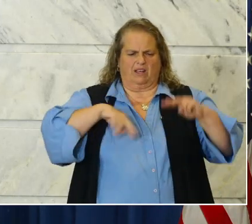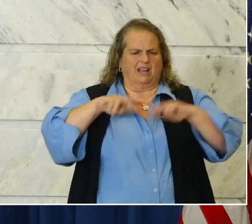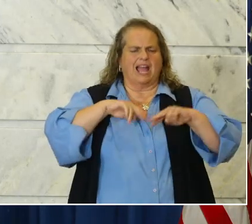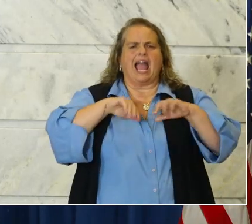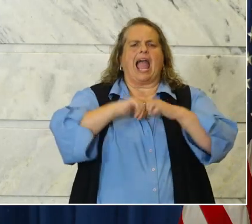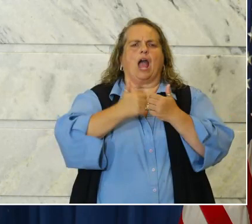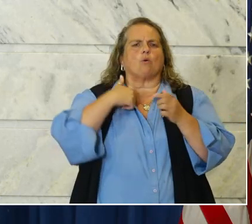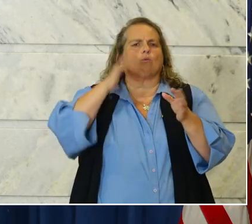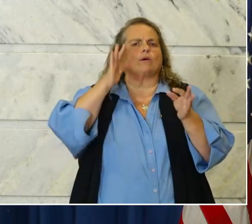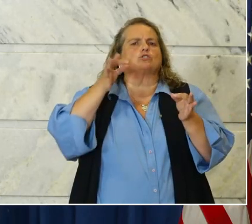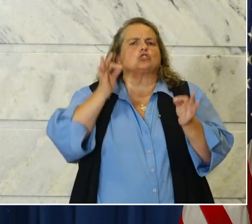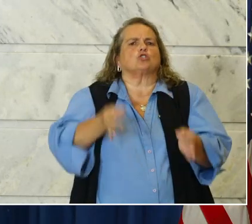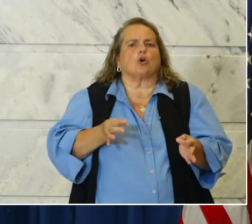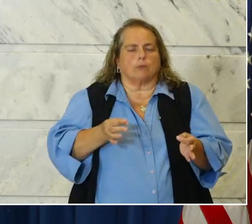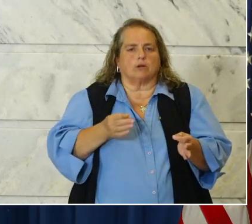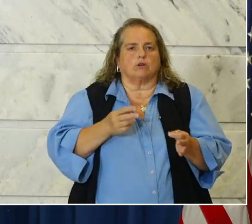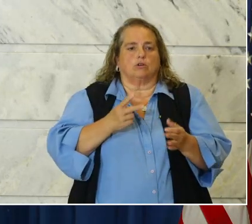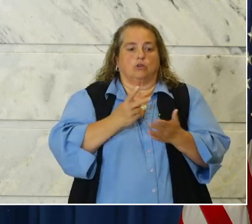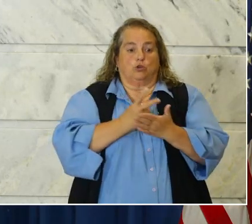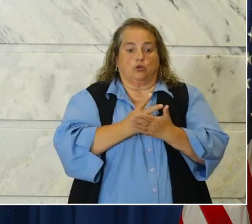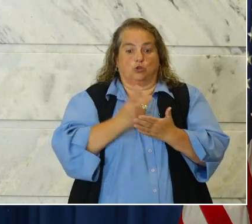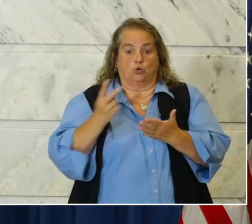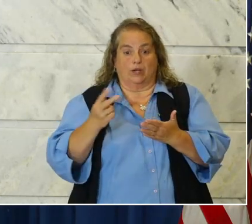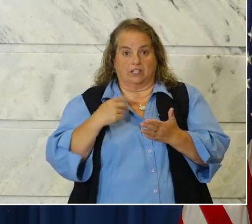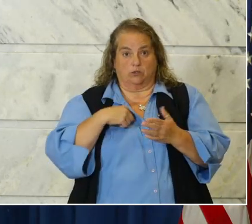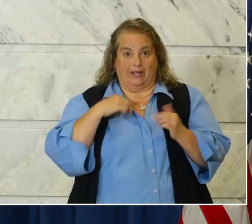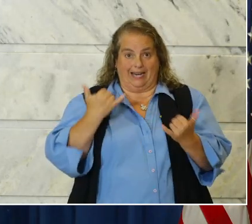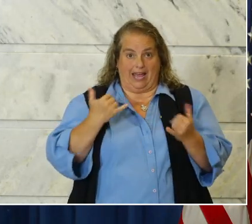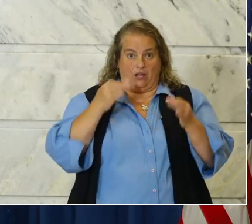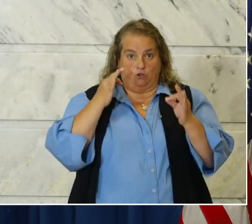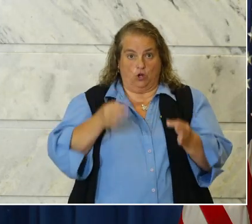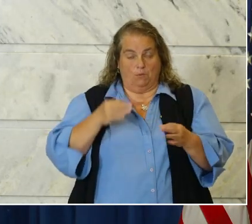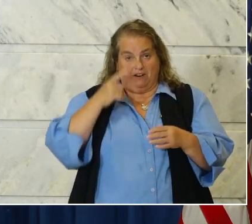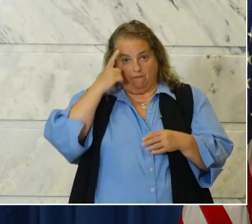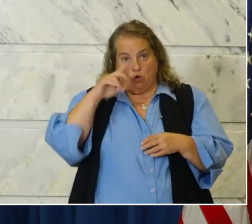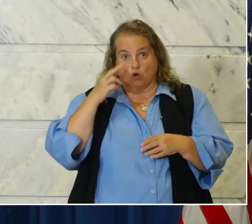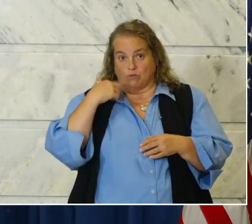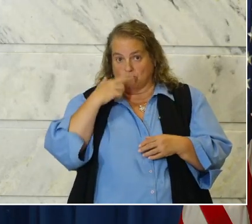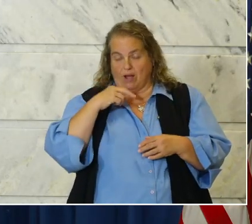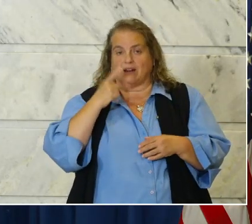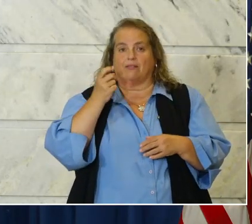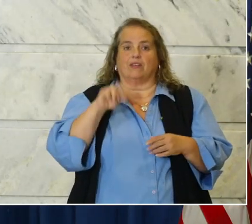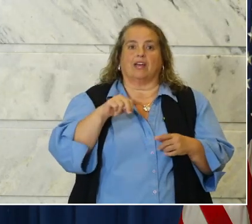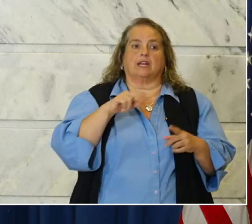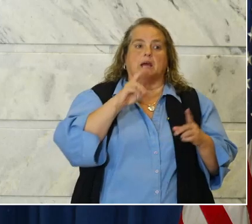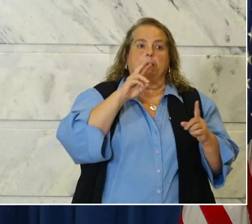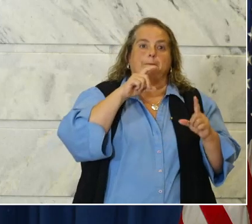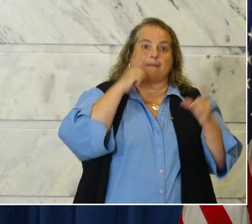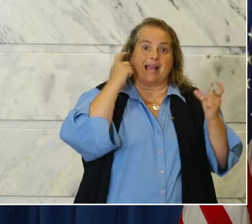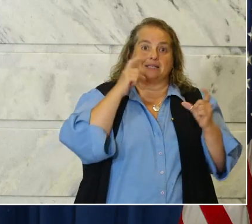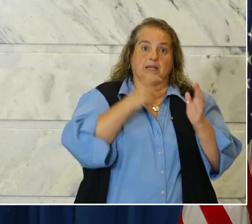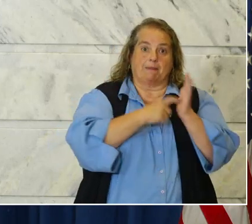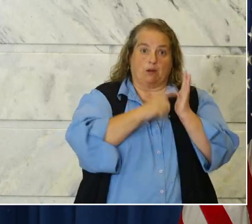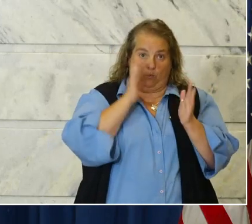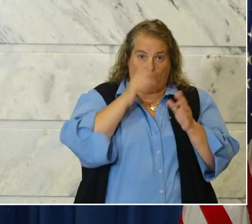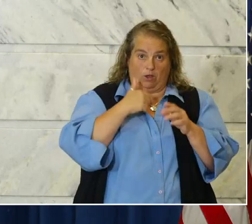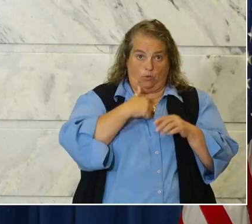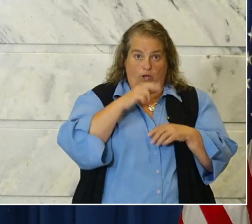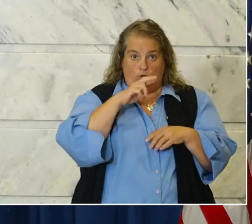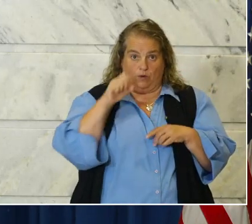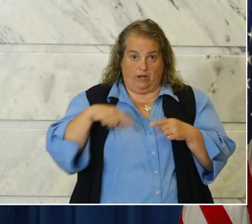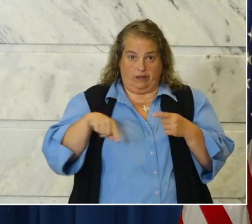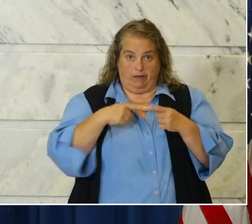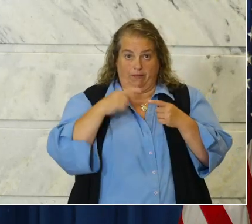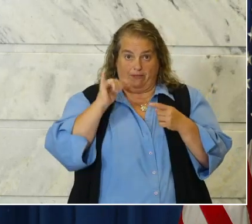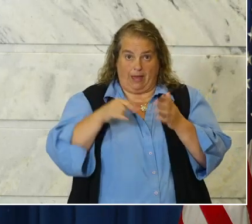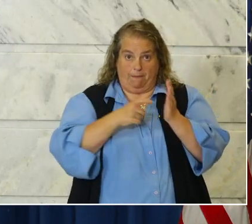2 weeks that we're looking at right now, and also on the mask mandate and whether we'll re-up it. I will say that I